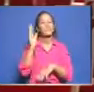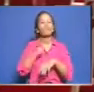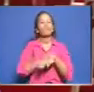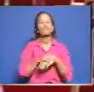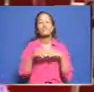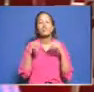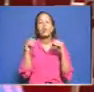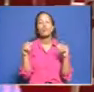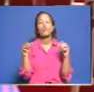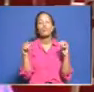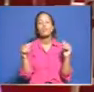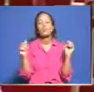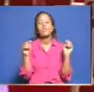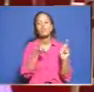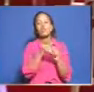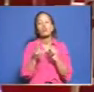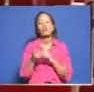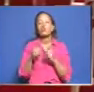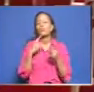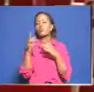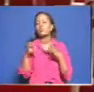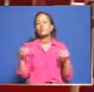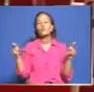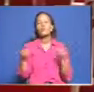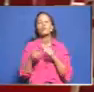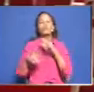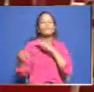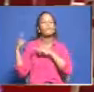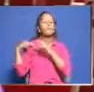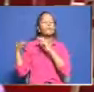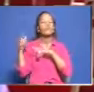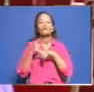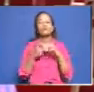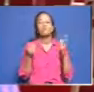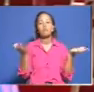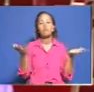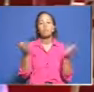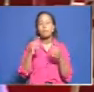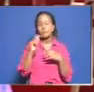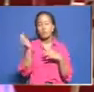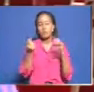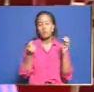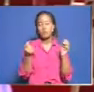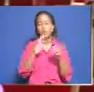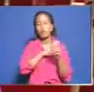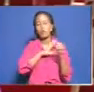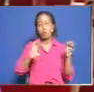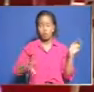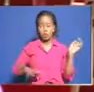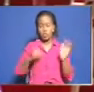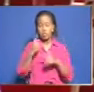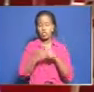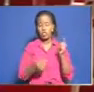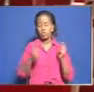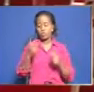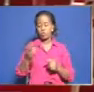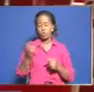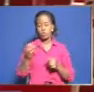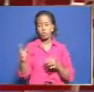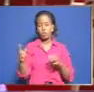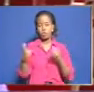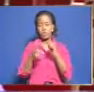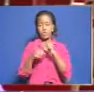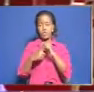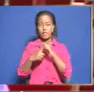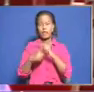quality standards. Just to give you a brief history of where the Kenya Meat Commission came from, in 2006,